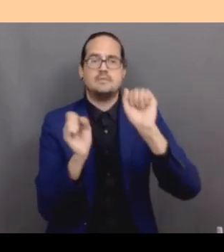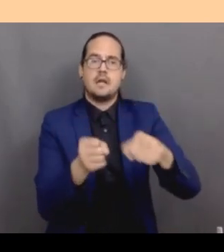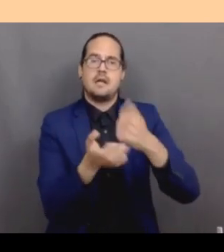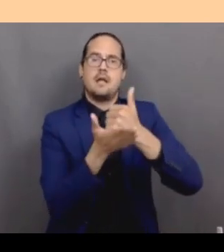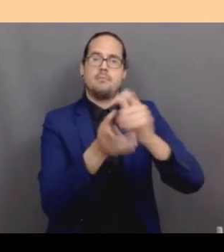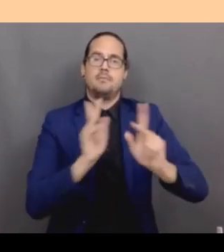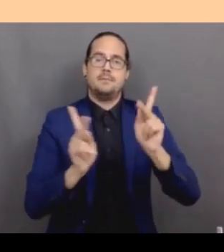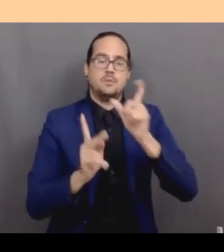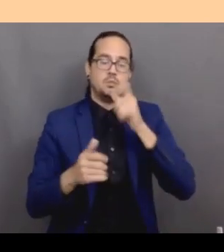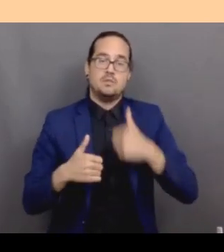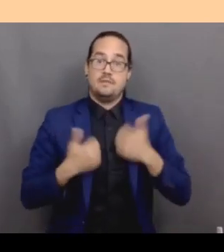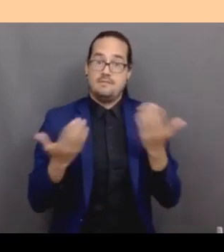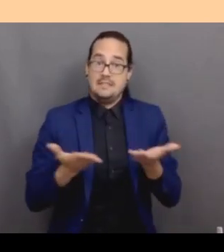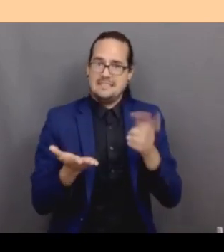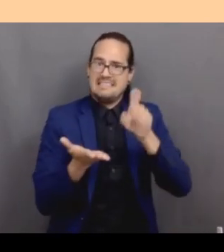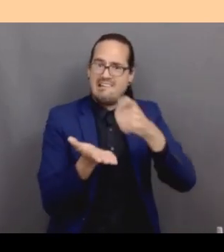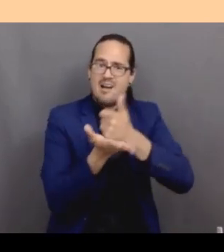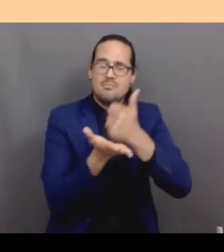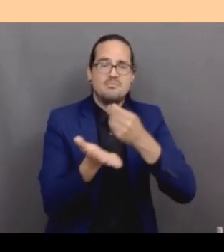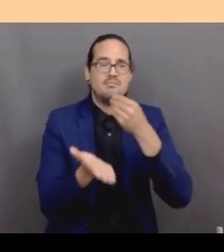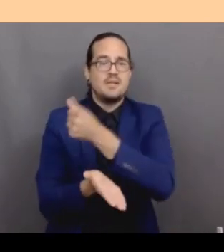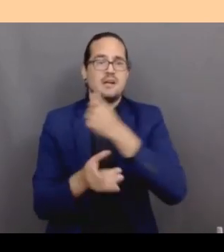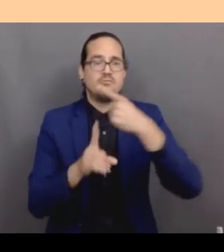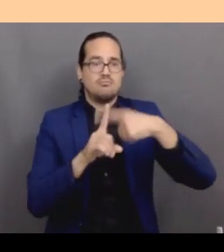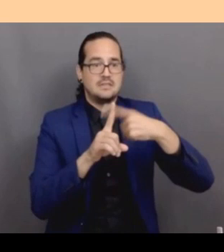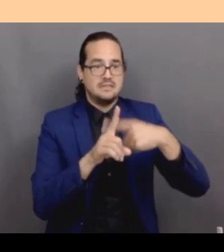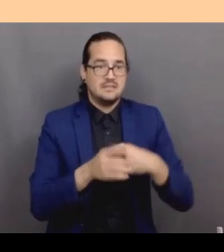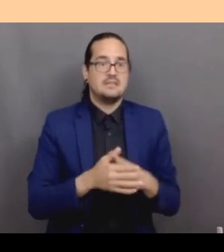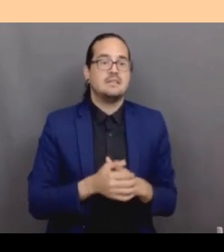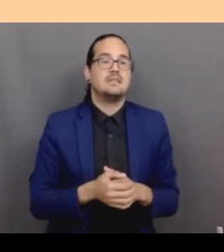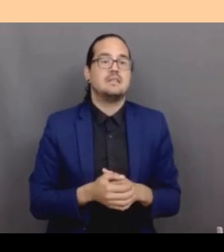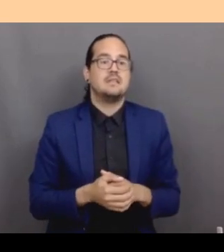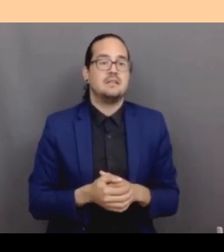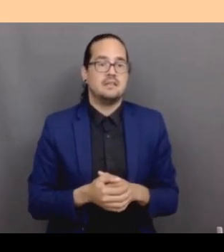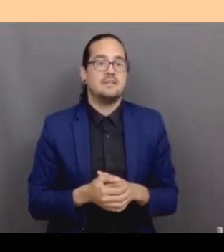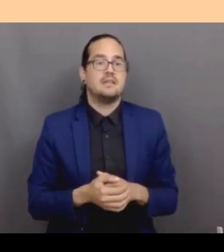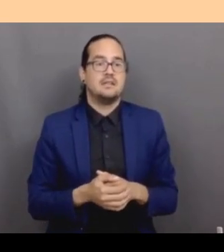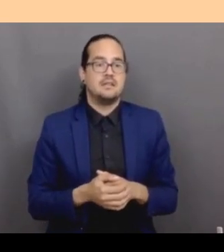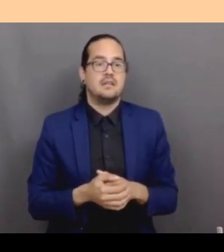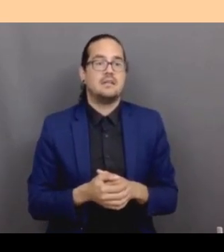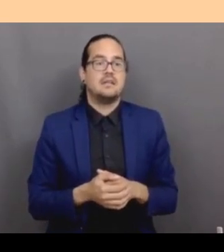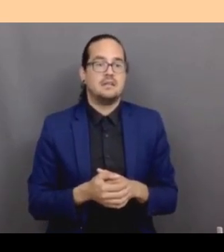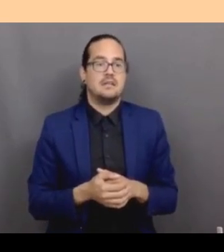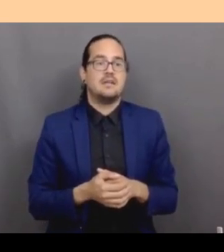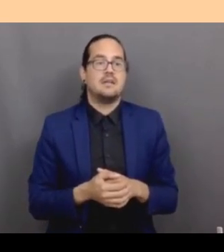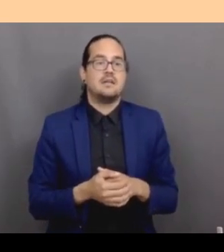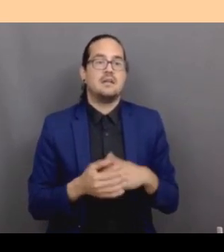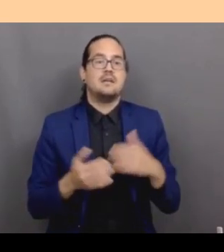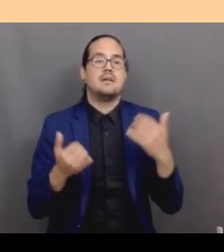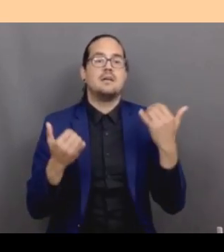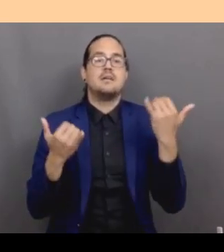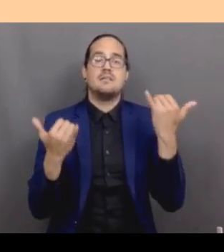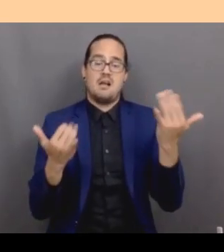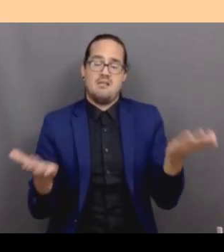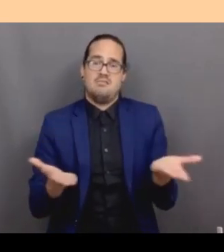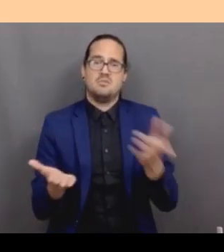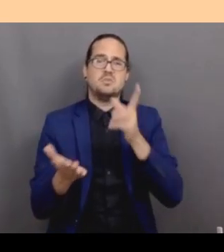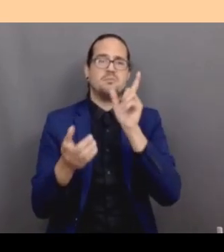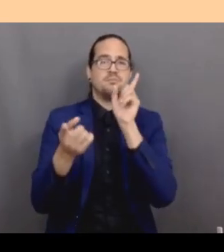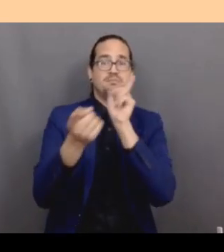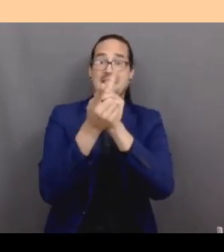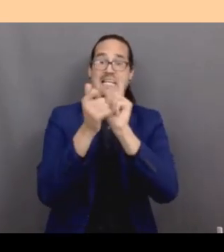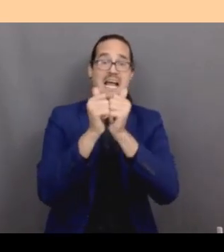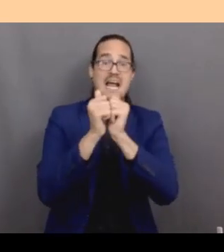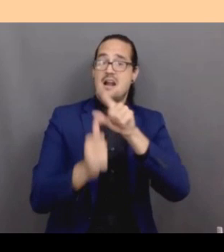those at 30% area, medium income, and below. In the first week of the program, we received at